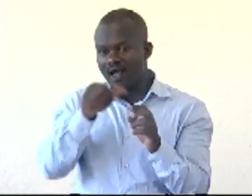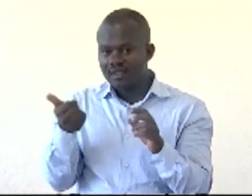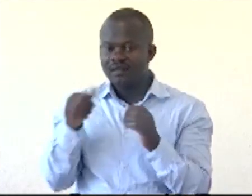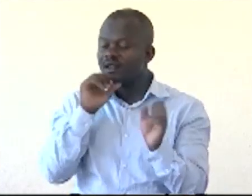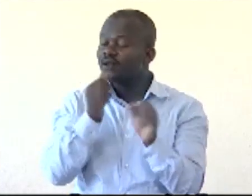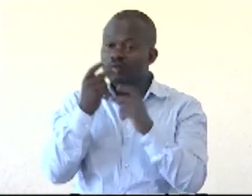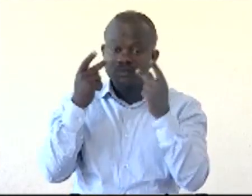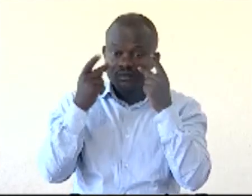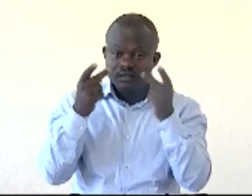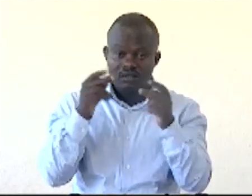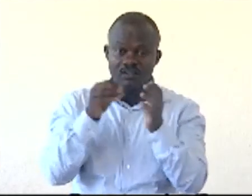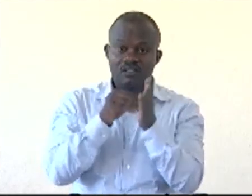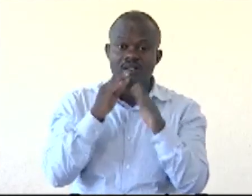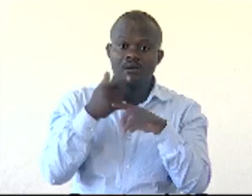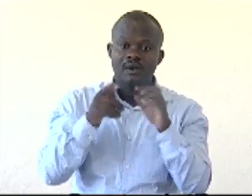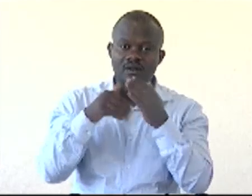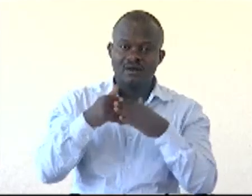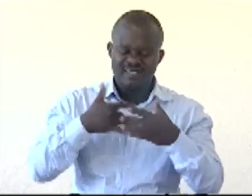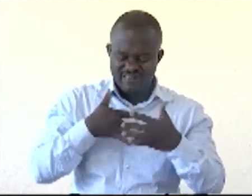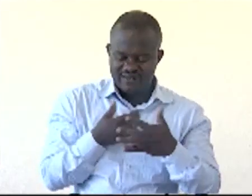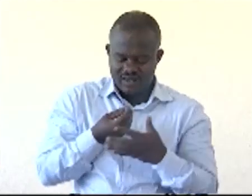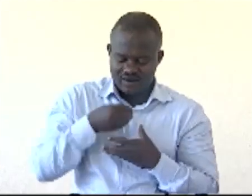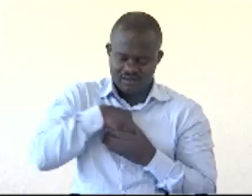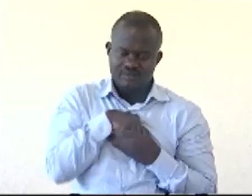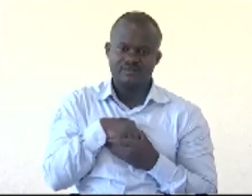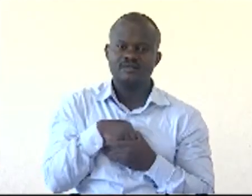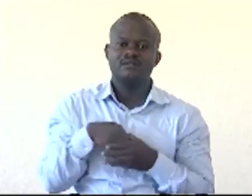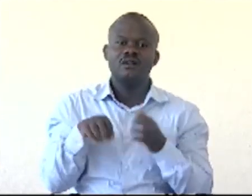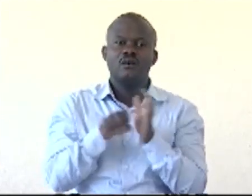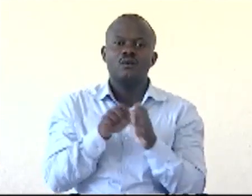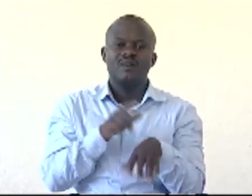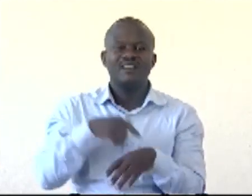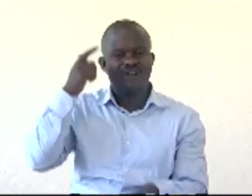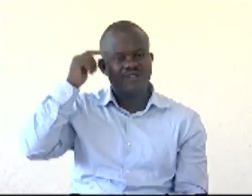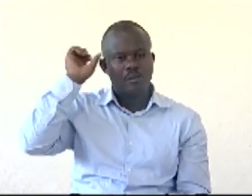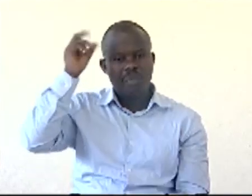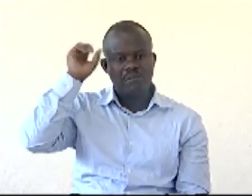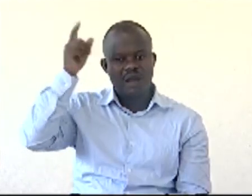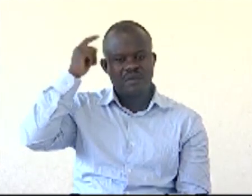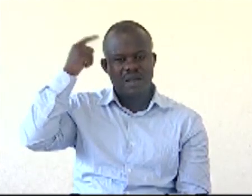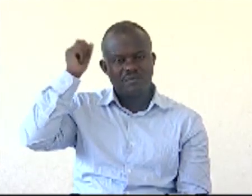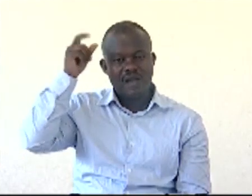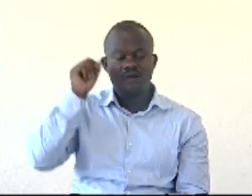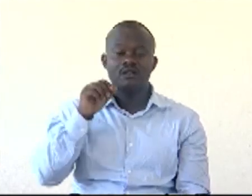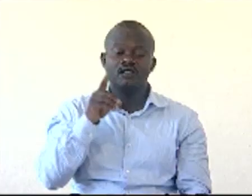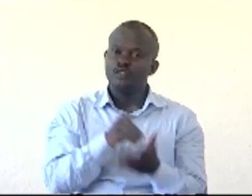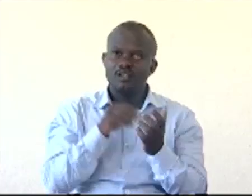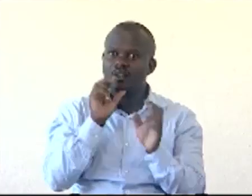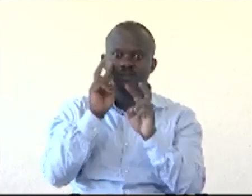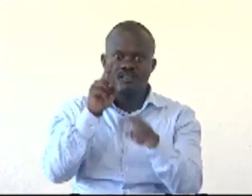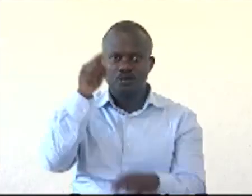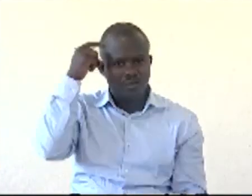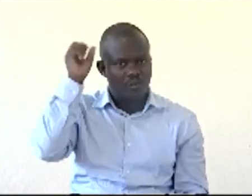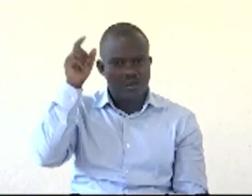be seen by the doctor, but you can feel them. Take an example. When you have headache, the doctor may not see